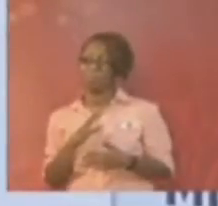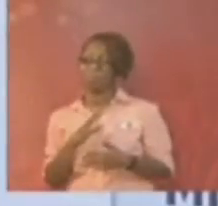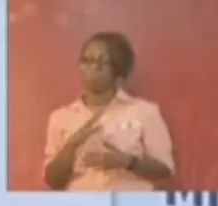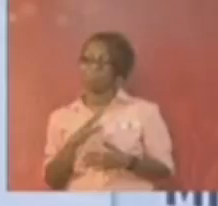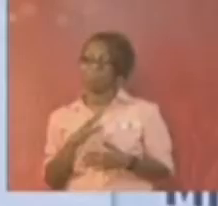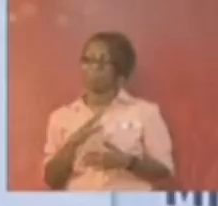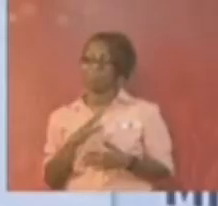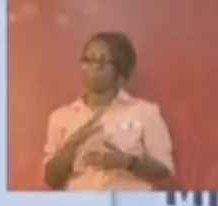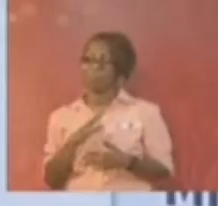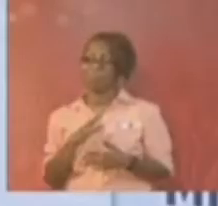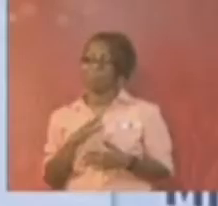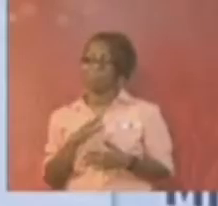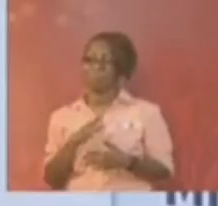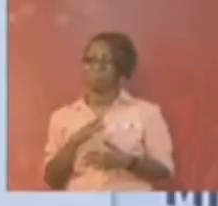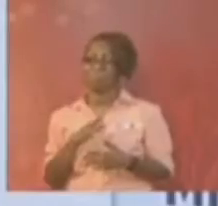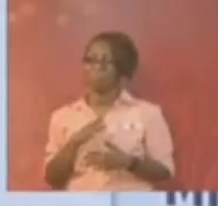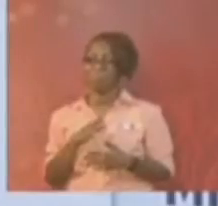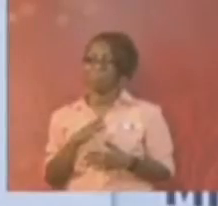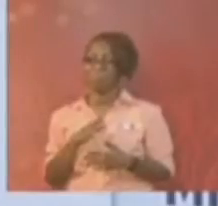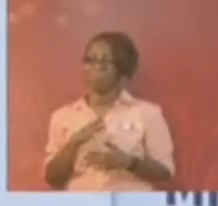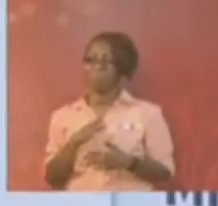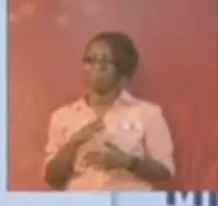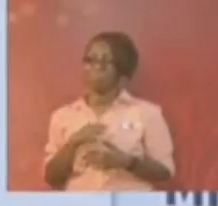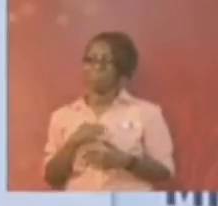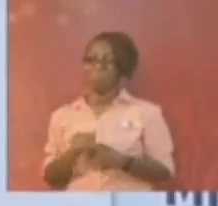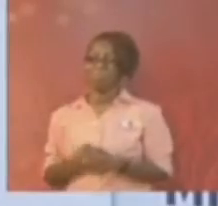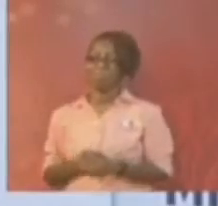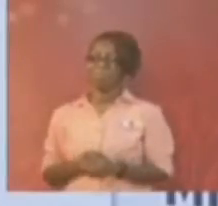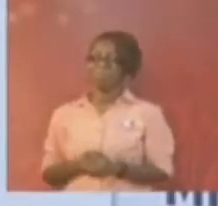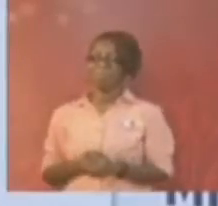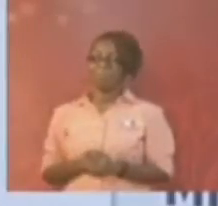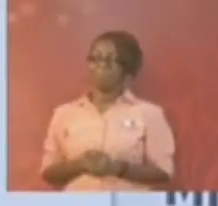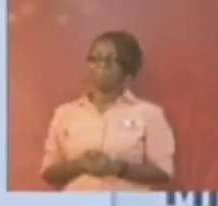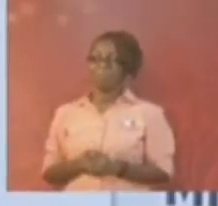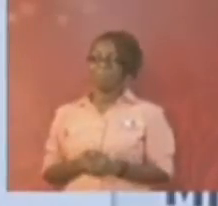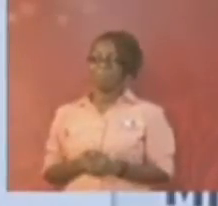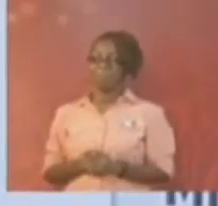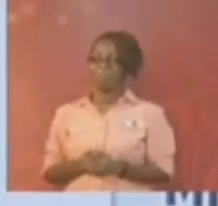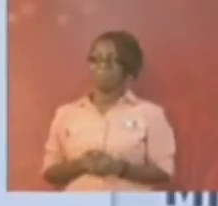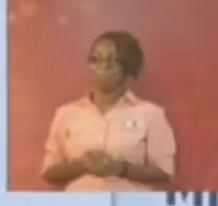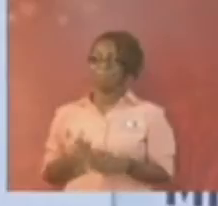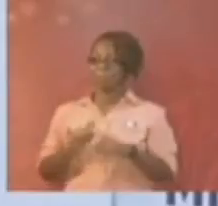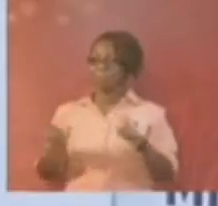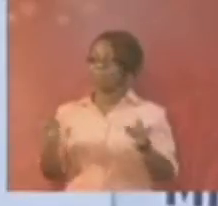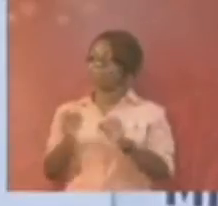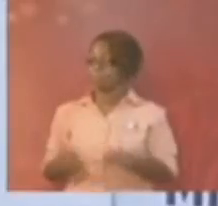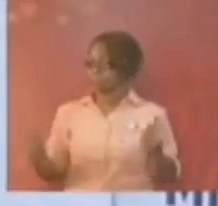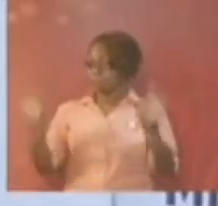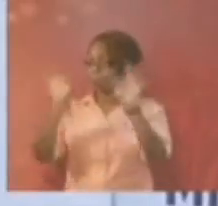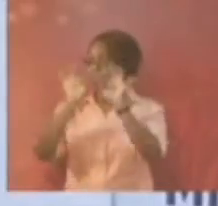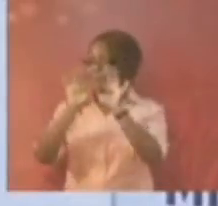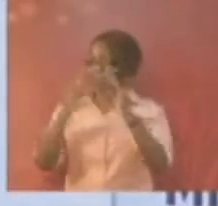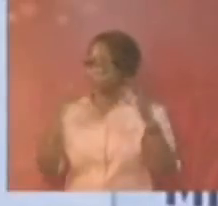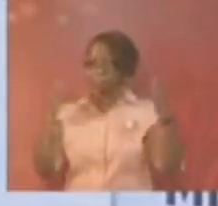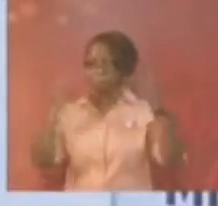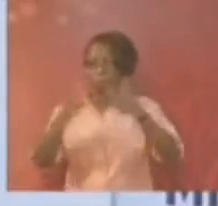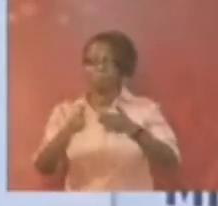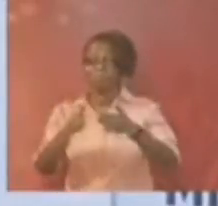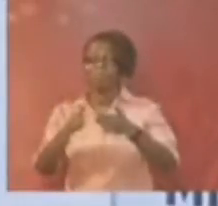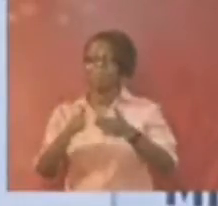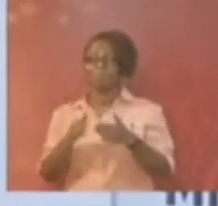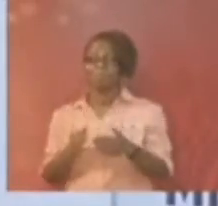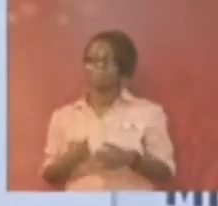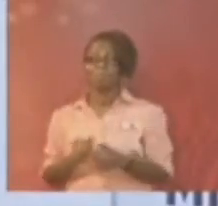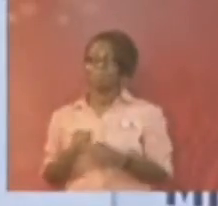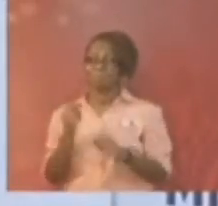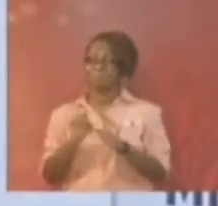things, to not turn out too well at the end of it. So, however, if we look at difficulties as challenges